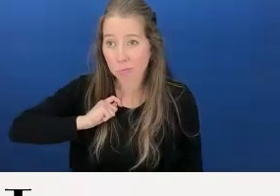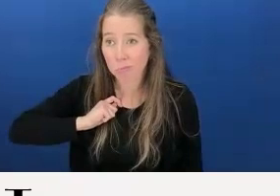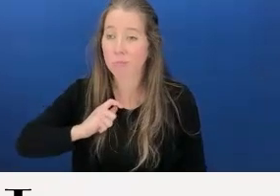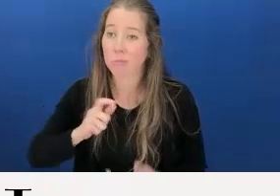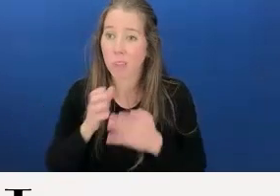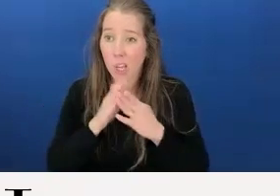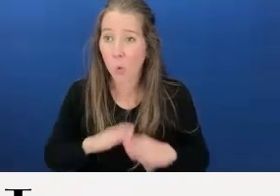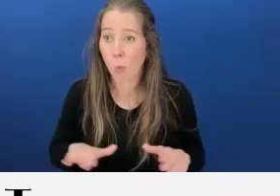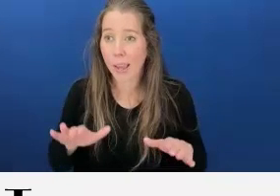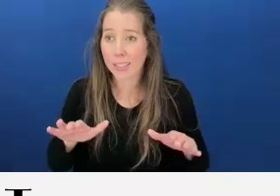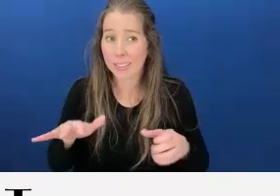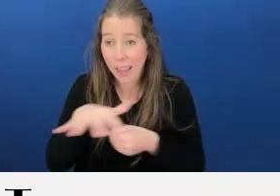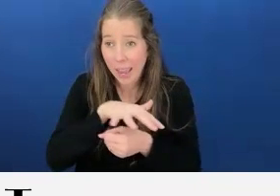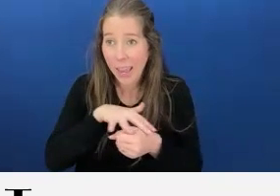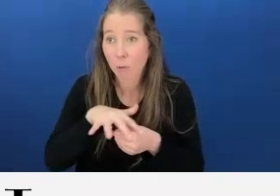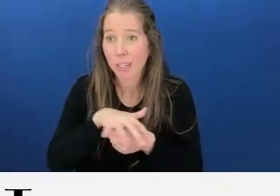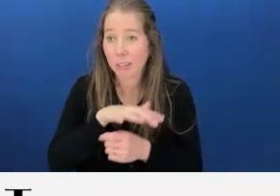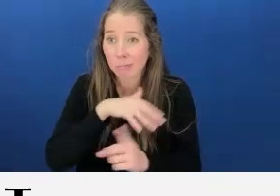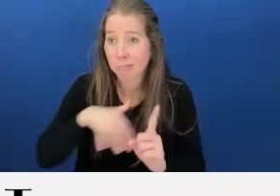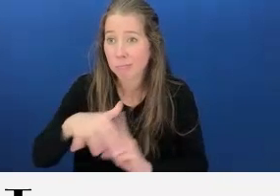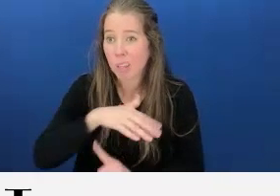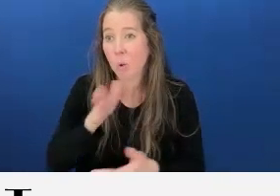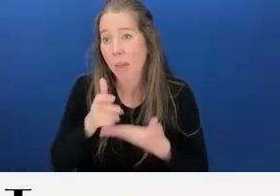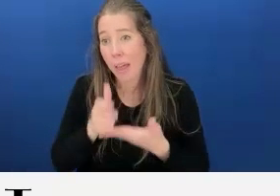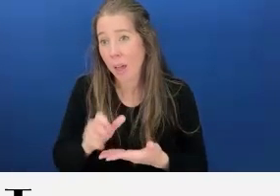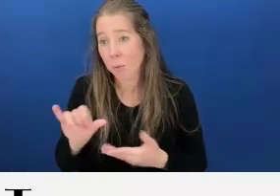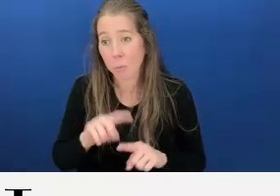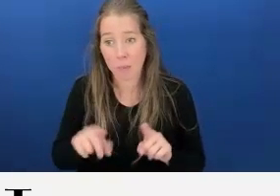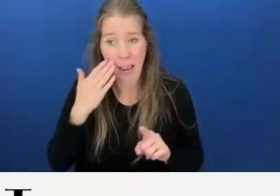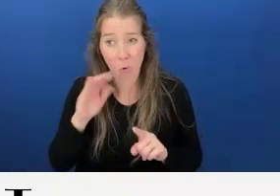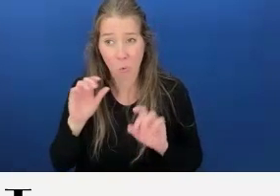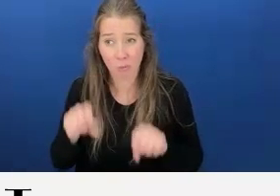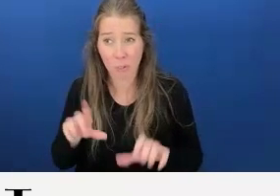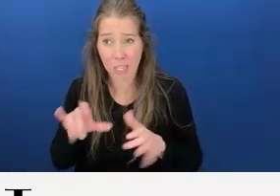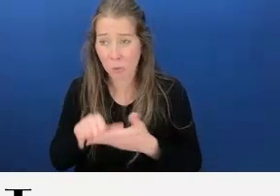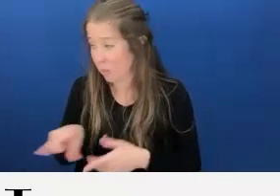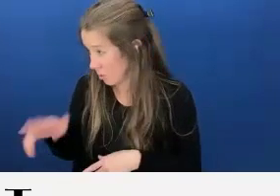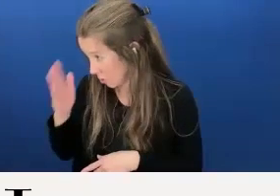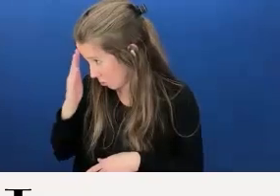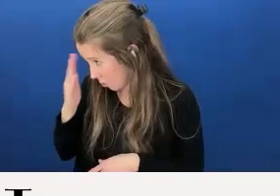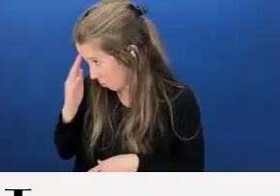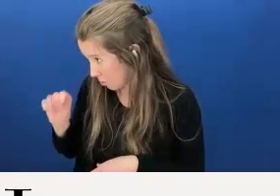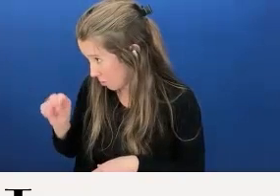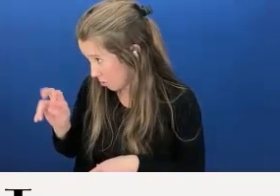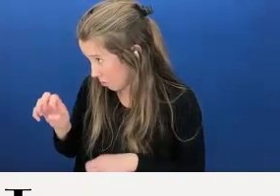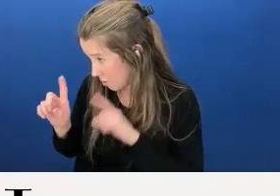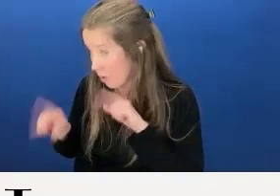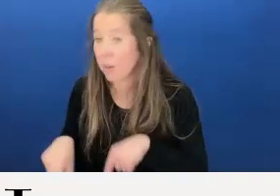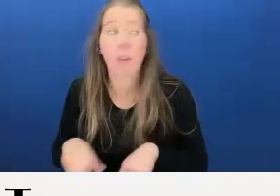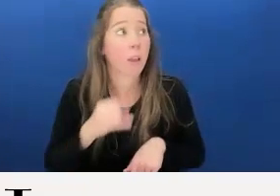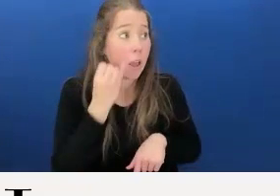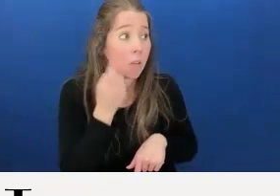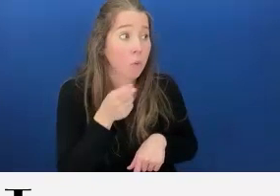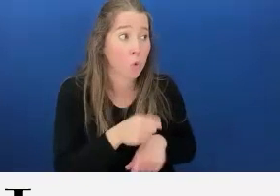help that as well. But I don't know if that's possible. Do you, Sue? If you're